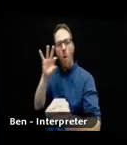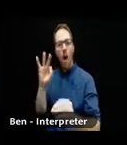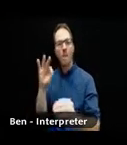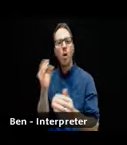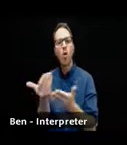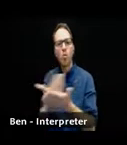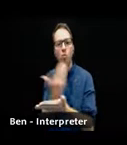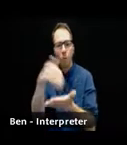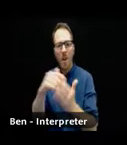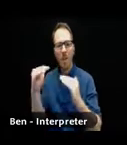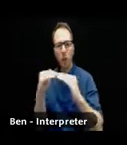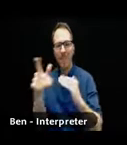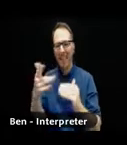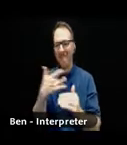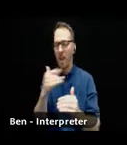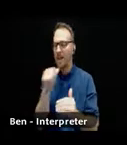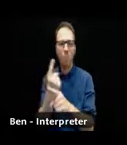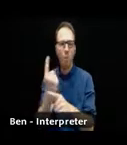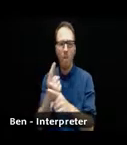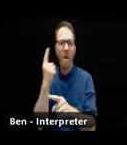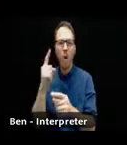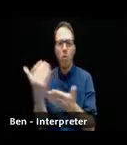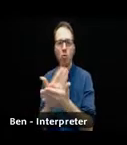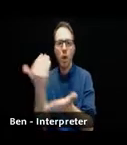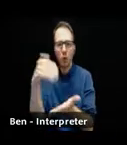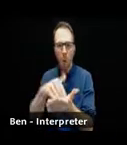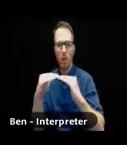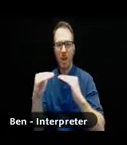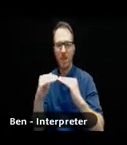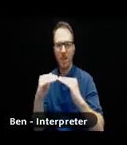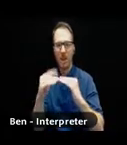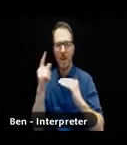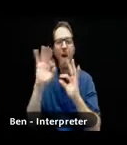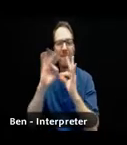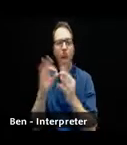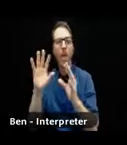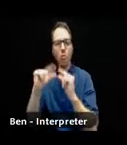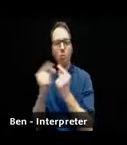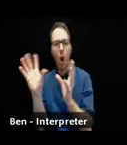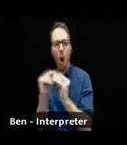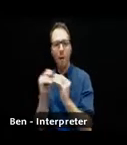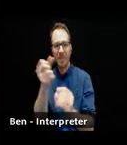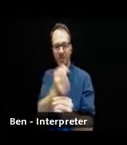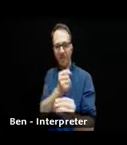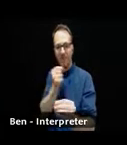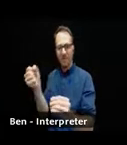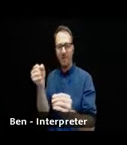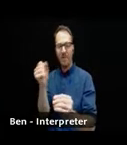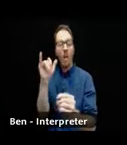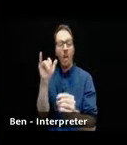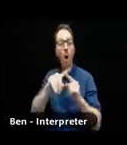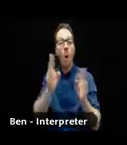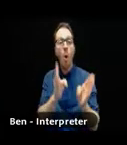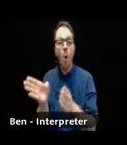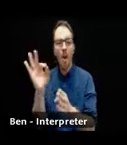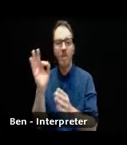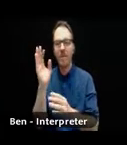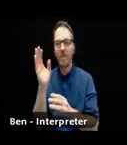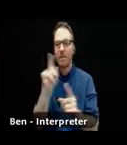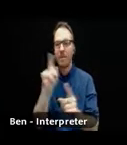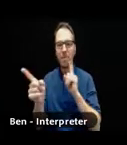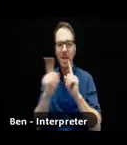cases that they feel are inappropriate for restorative justice for family group conferencing. And again, the order of speaking is there in that